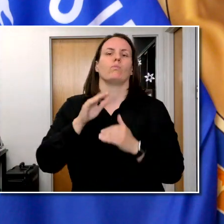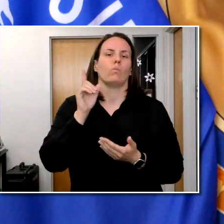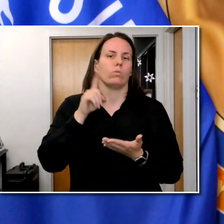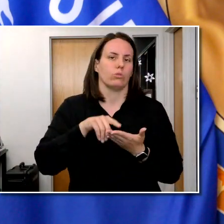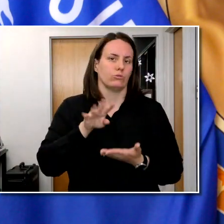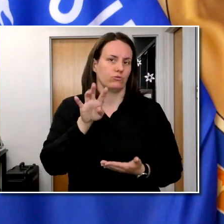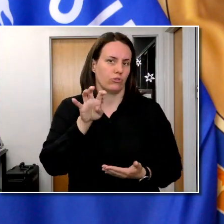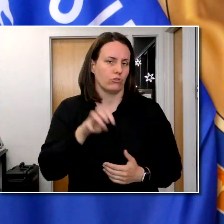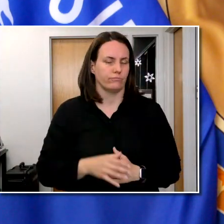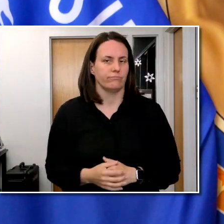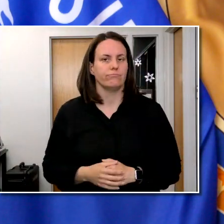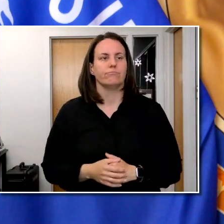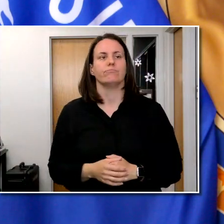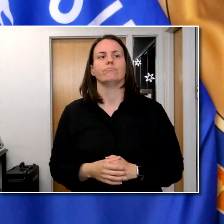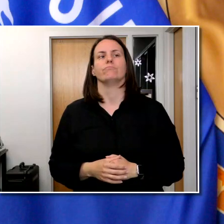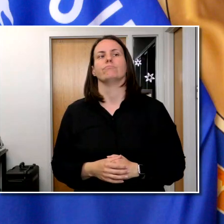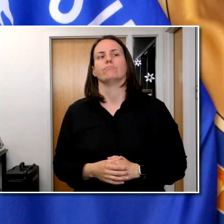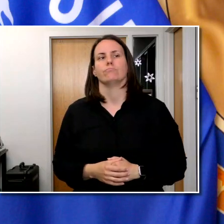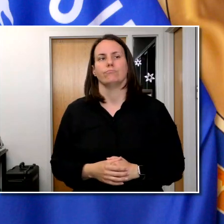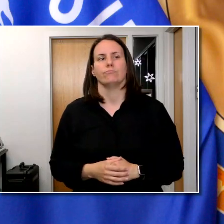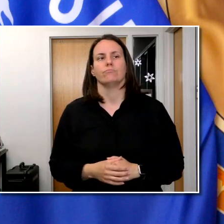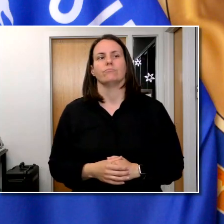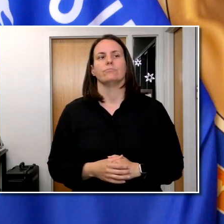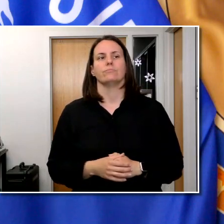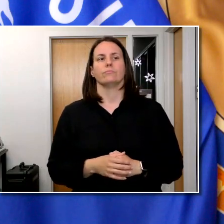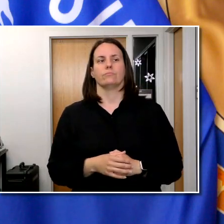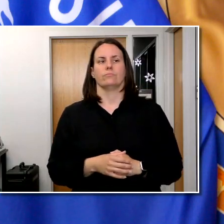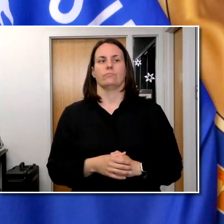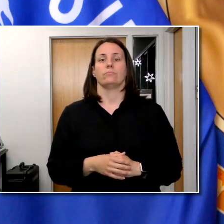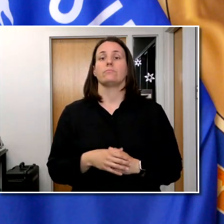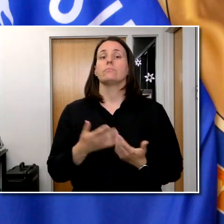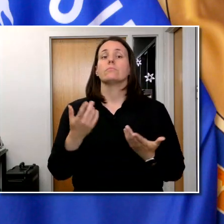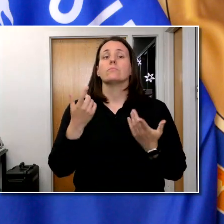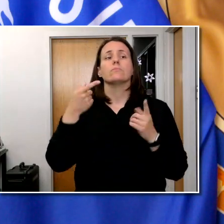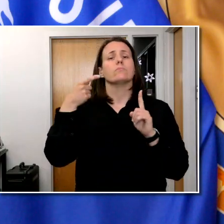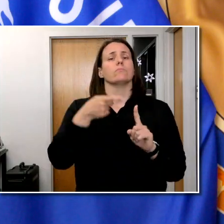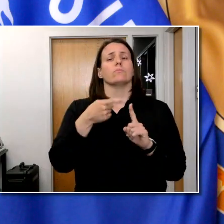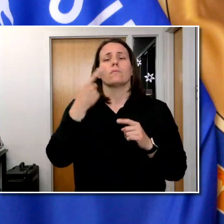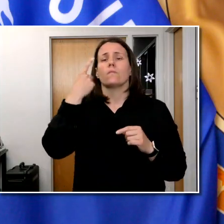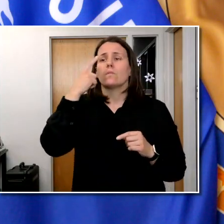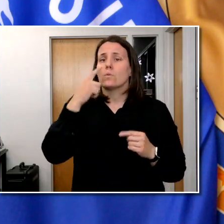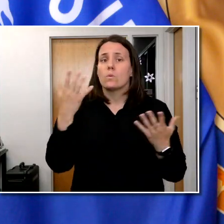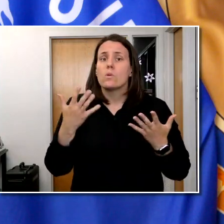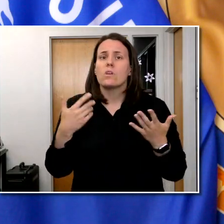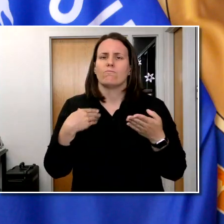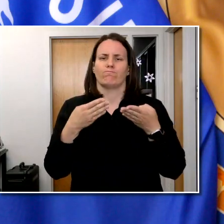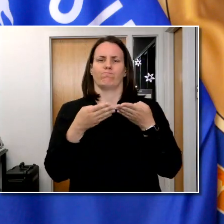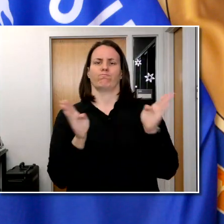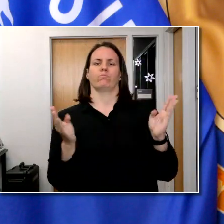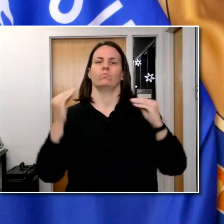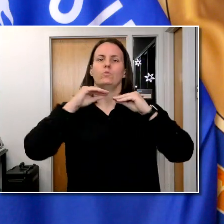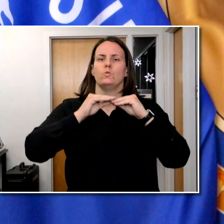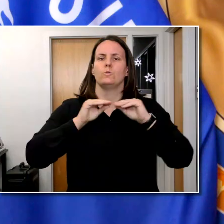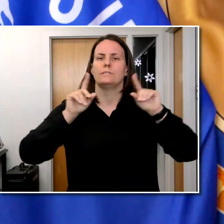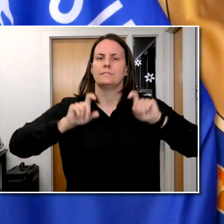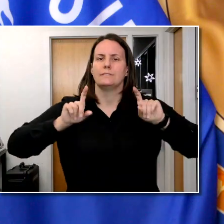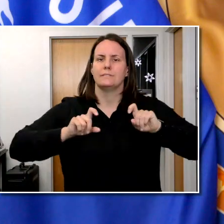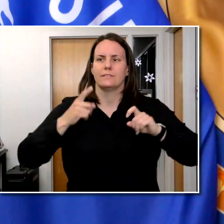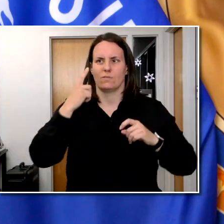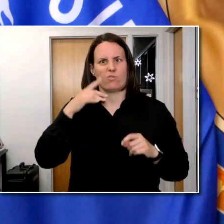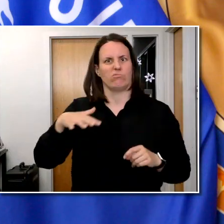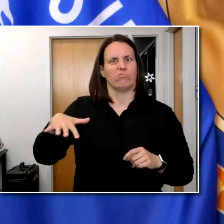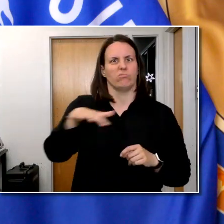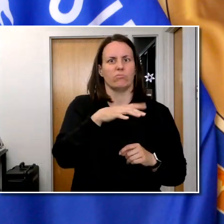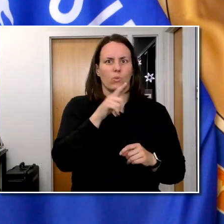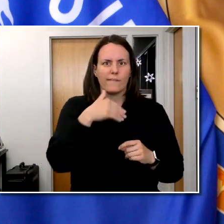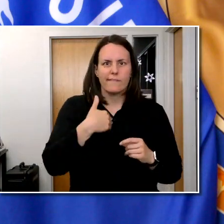orders, primarily to plus up the state's testing capacity. We originally had 3 mobile testing teams, and we increased that number